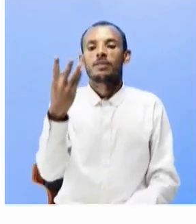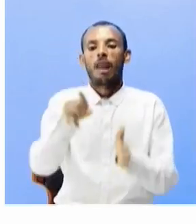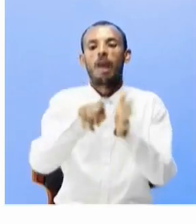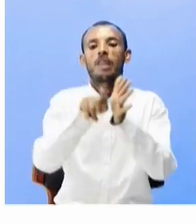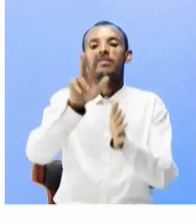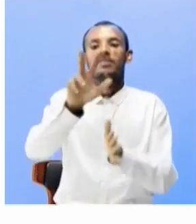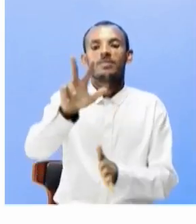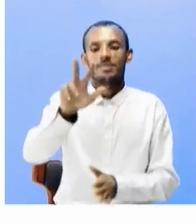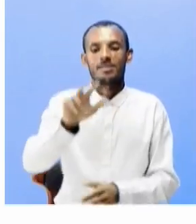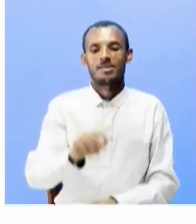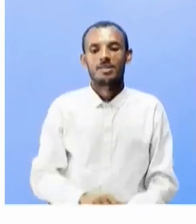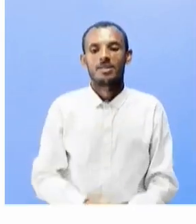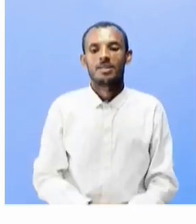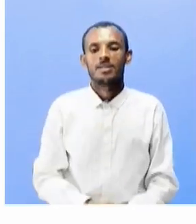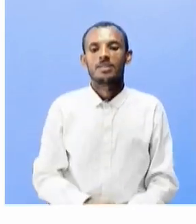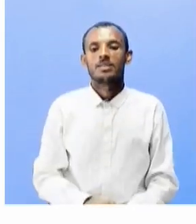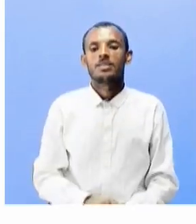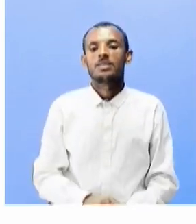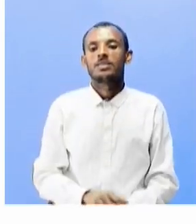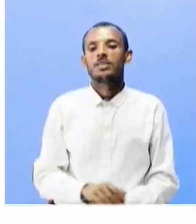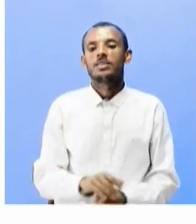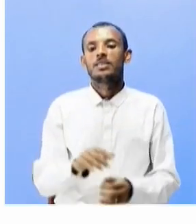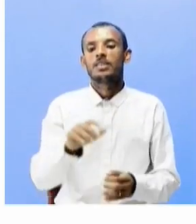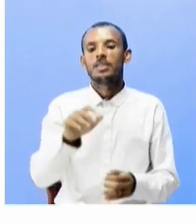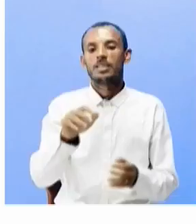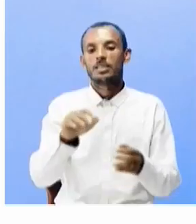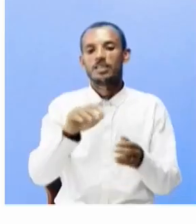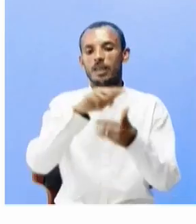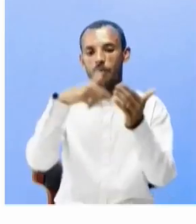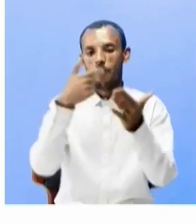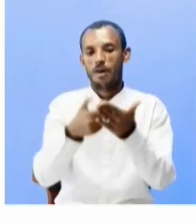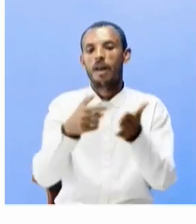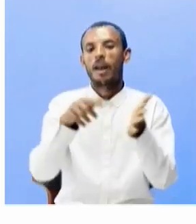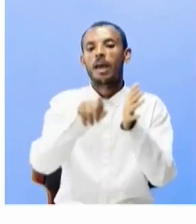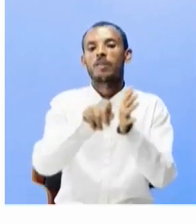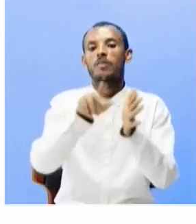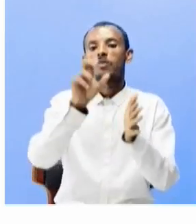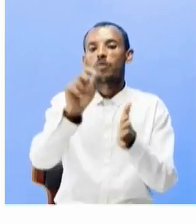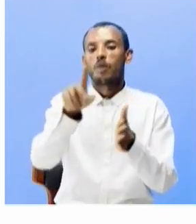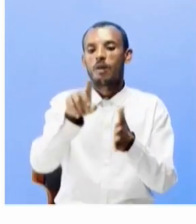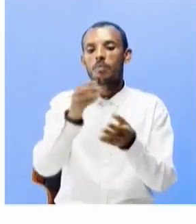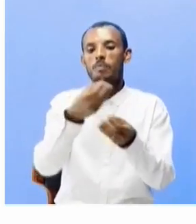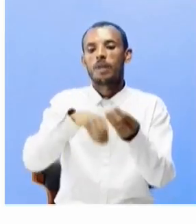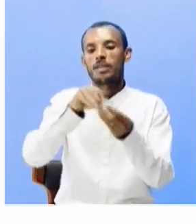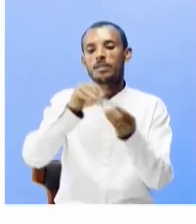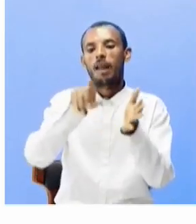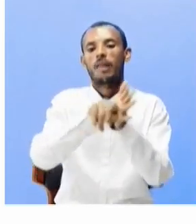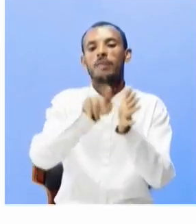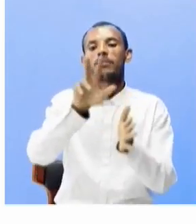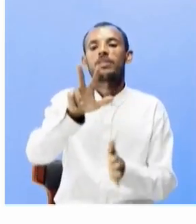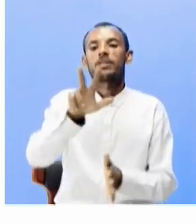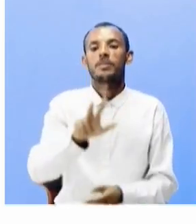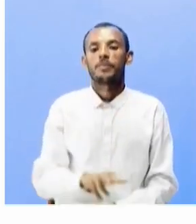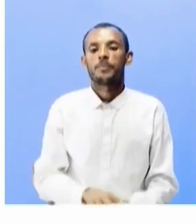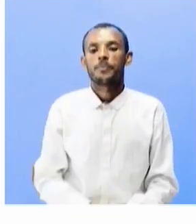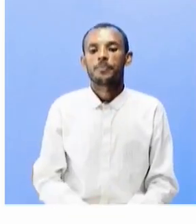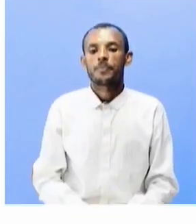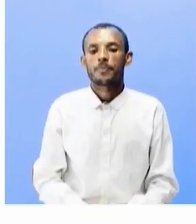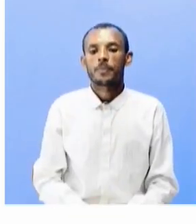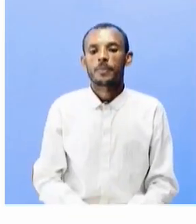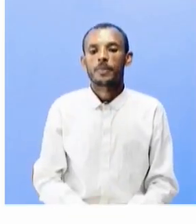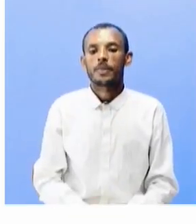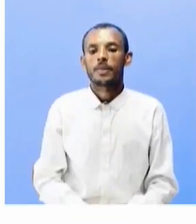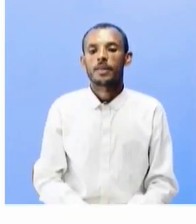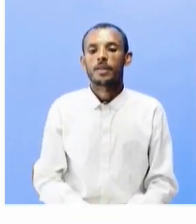it is negative 3. Therefore, you add these two. Negative 12 plus negative